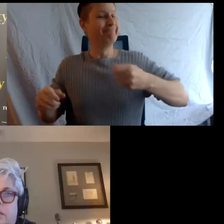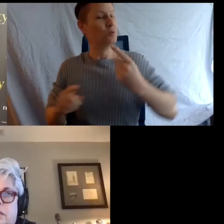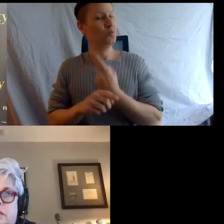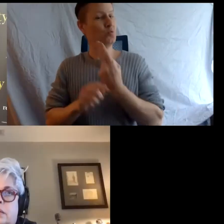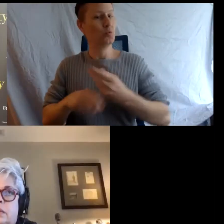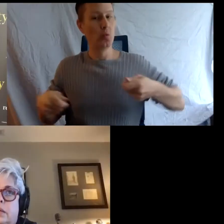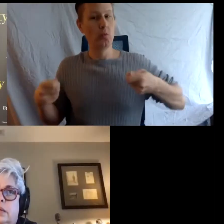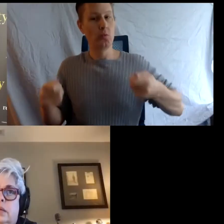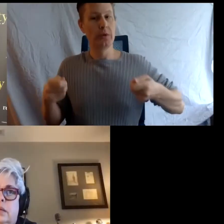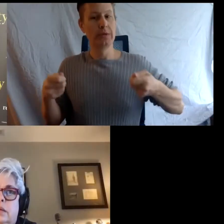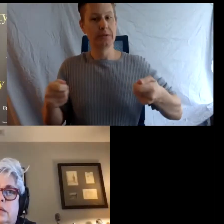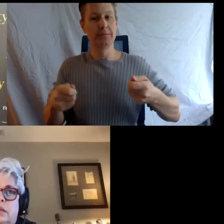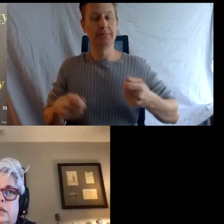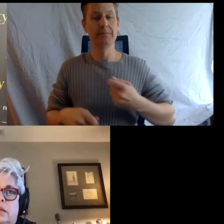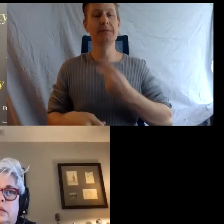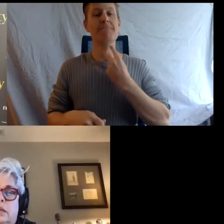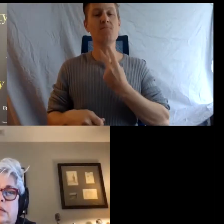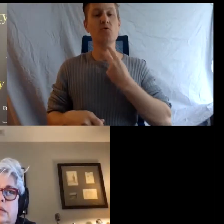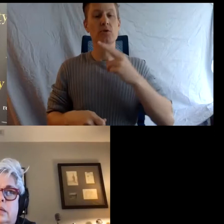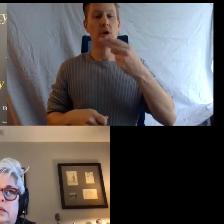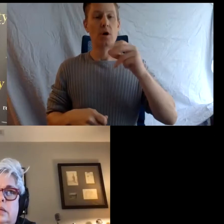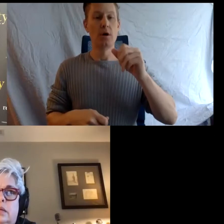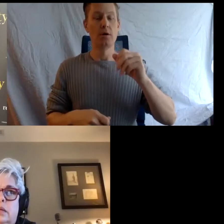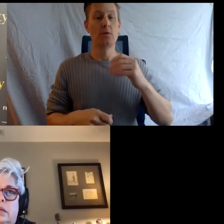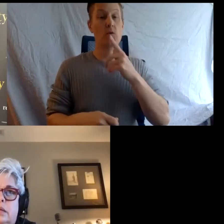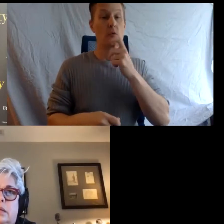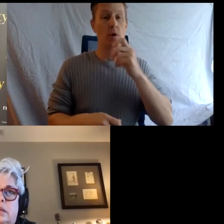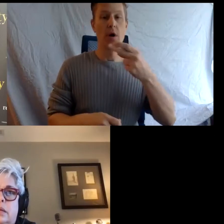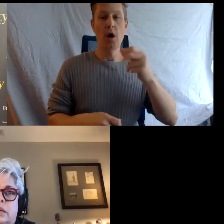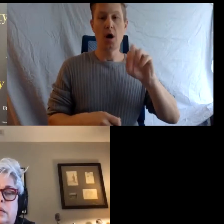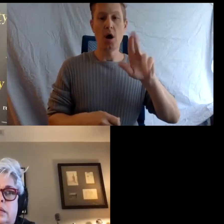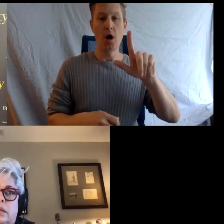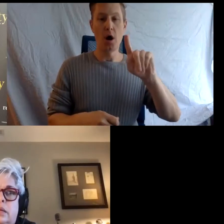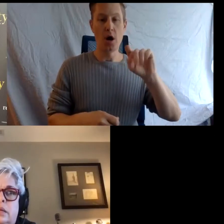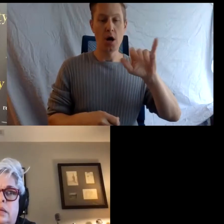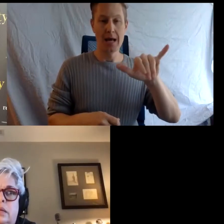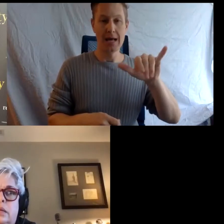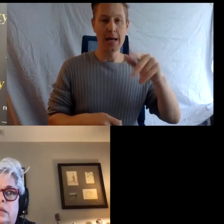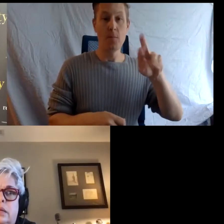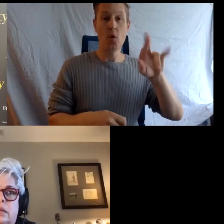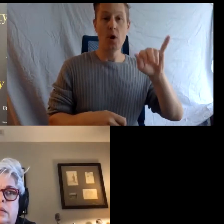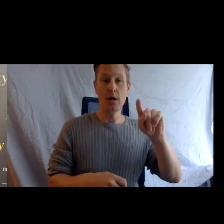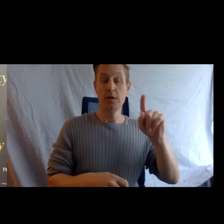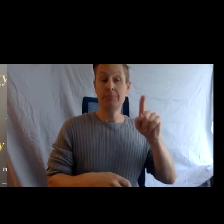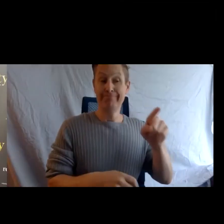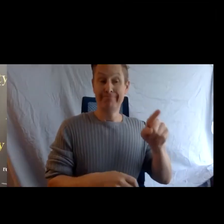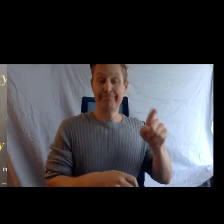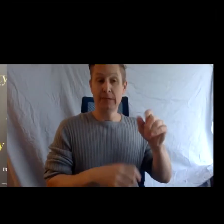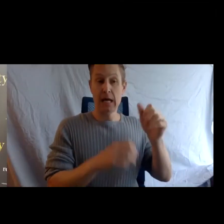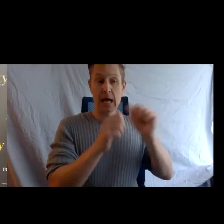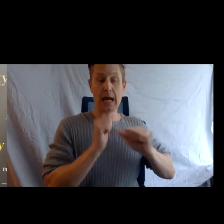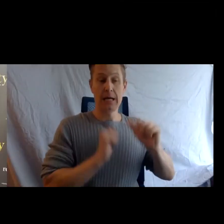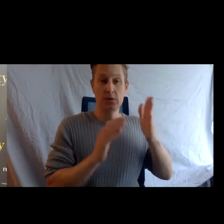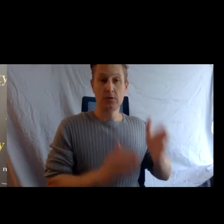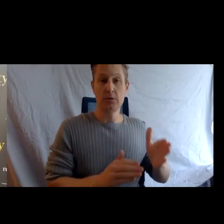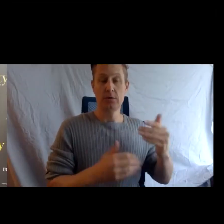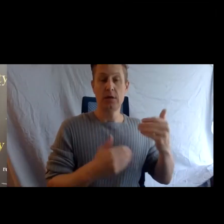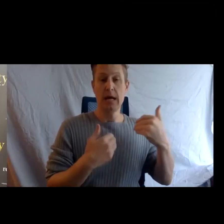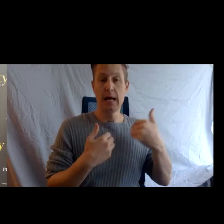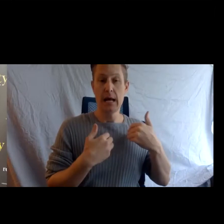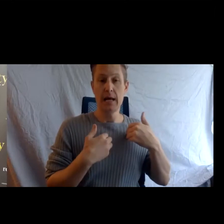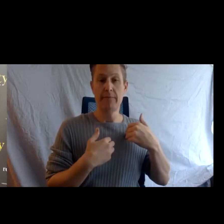user. Ari is voiced by Hartley Bernier, an actor who lives with intestinal failure due